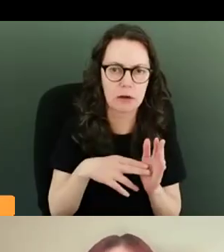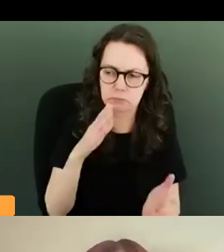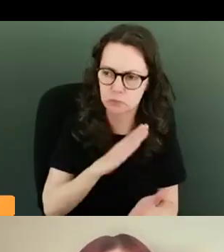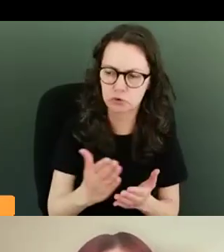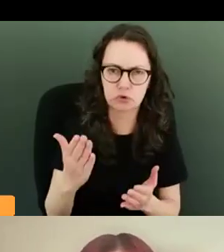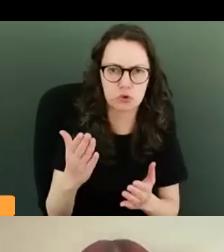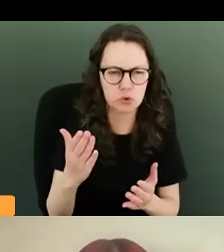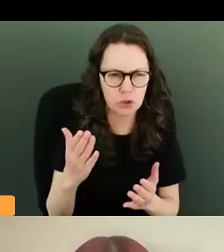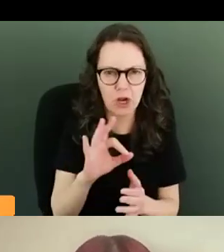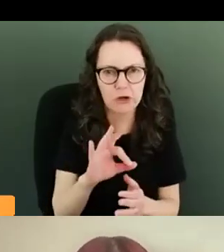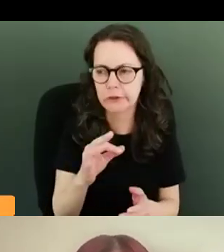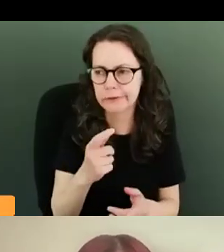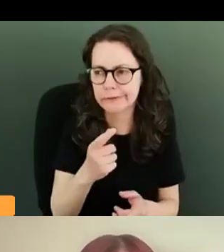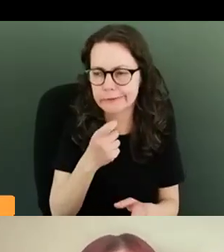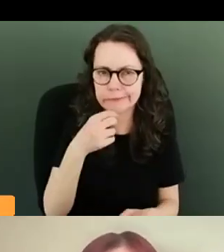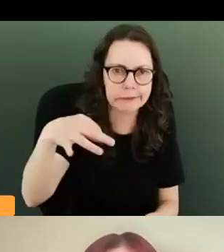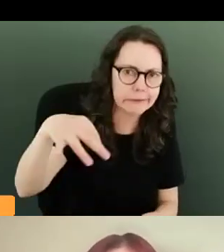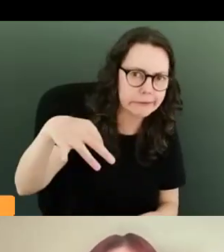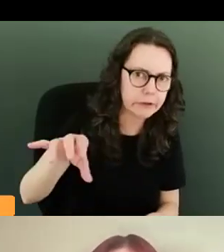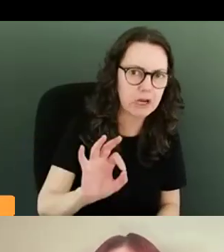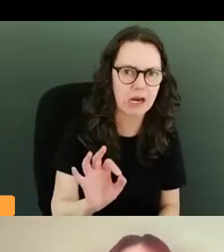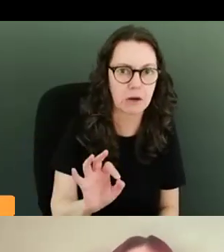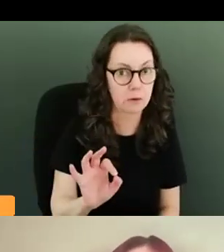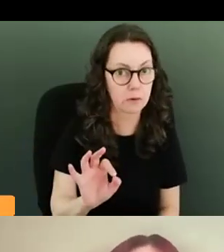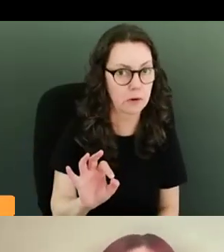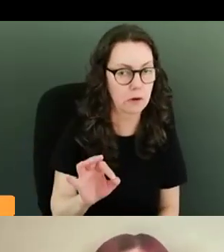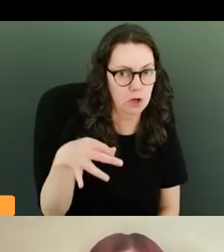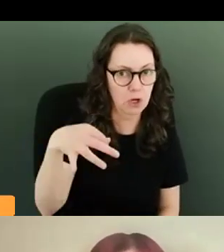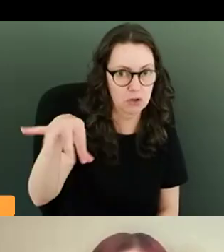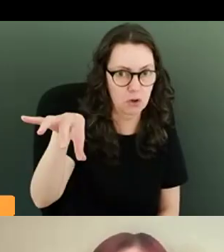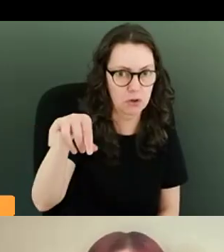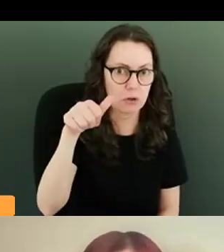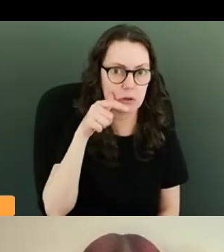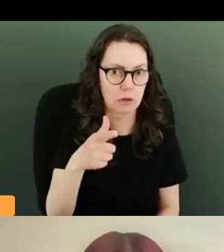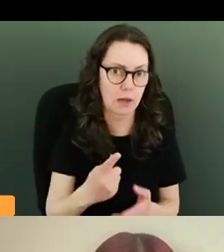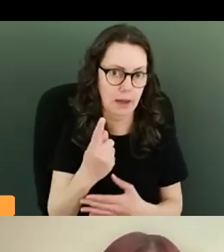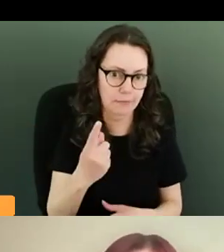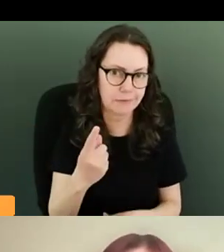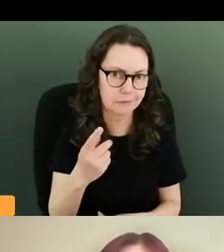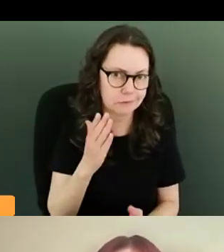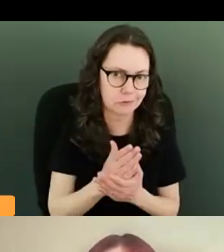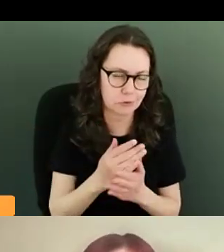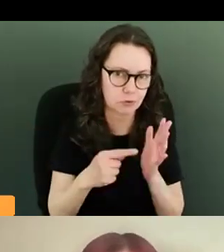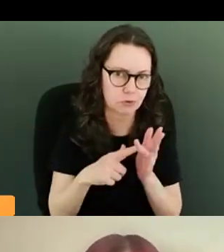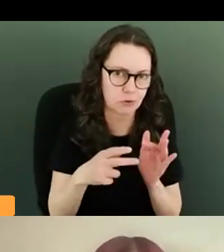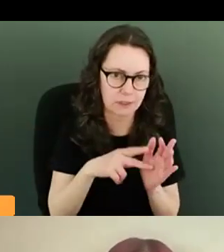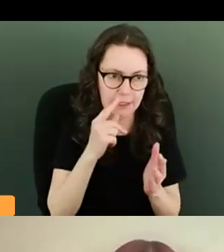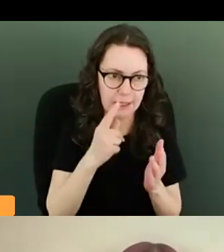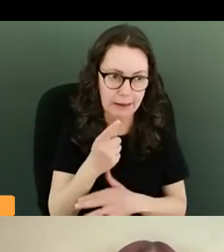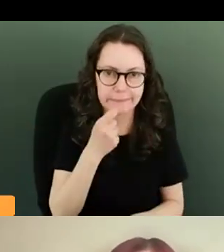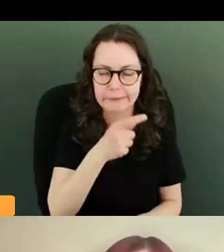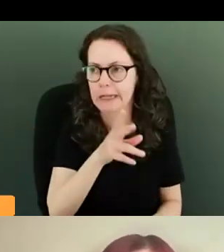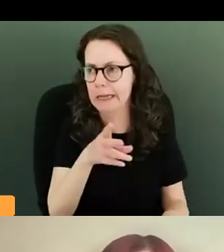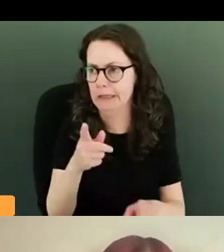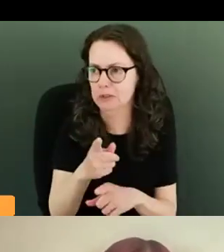were genuinely led by lived experience. I think co-design is a term that's used so tokenistically, and it's a bit of a buzzword in this